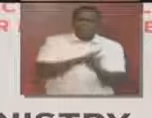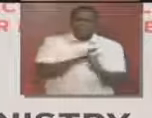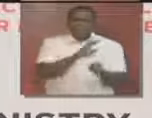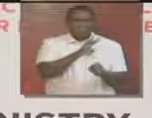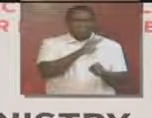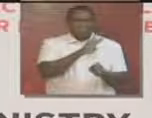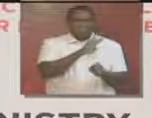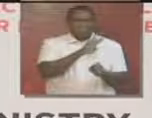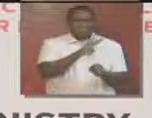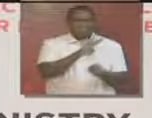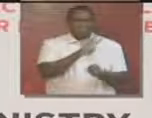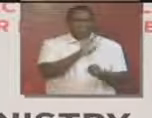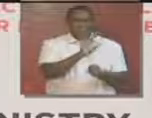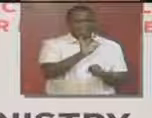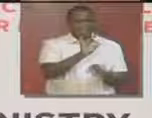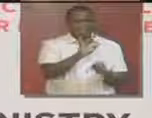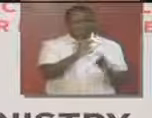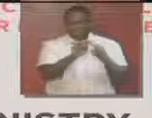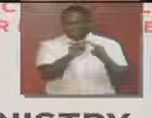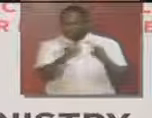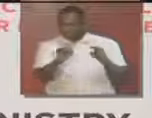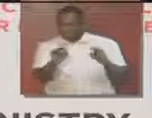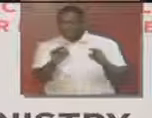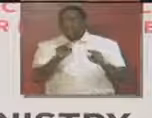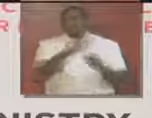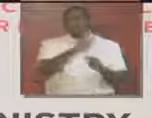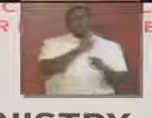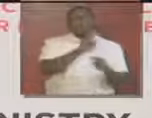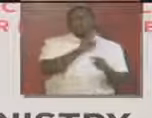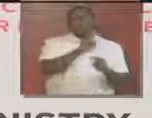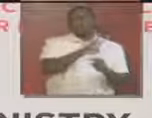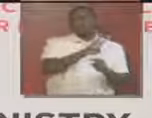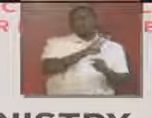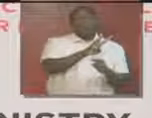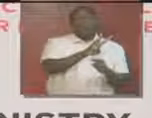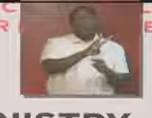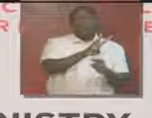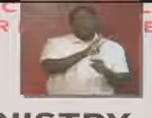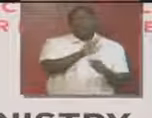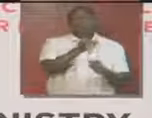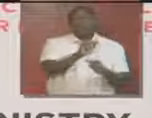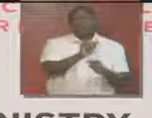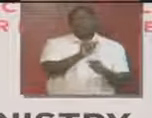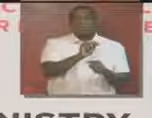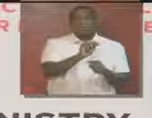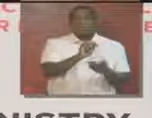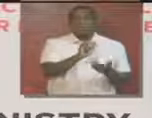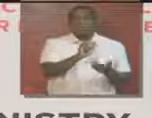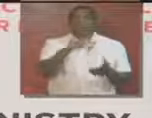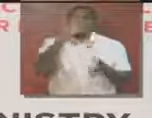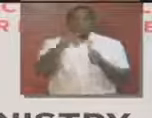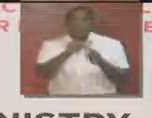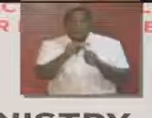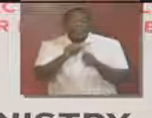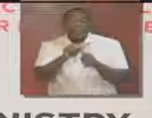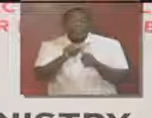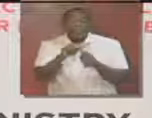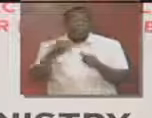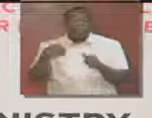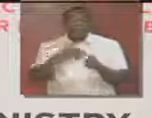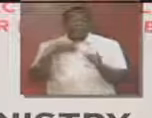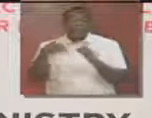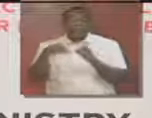question. Now, bear in mind that the 414 was in that month when we said or we suspected that some of our